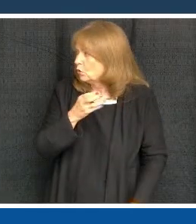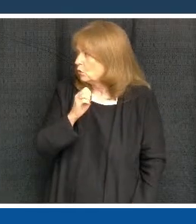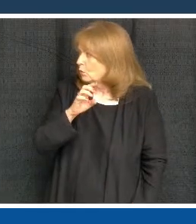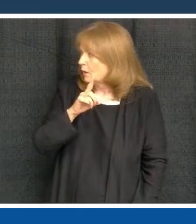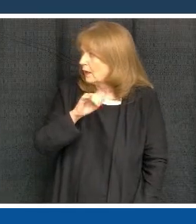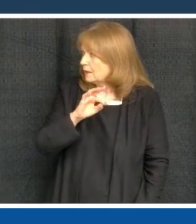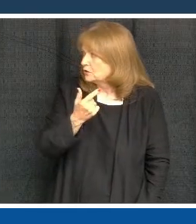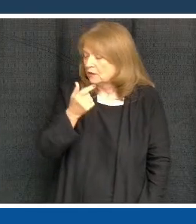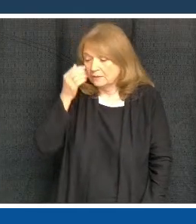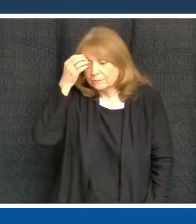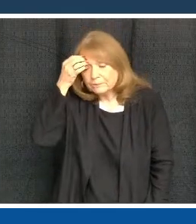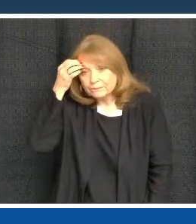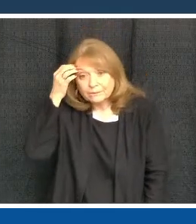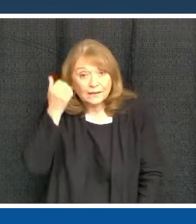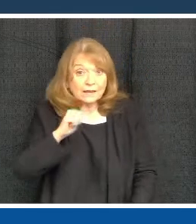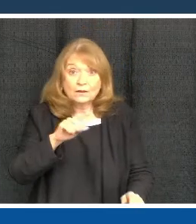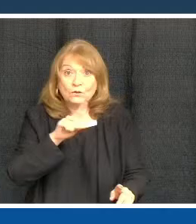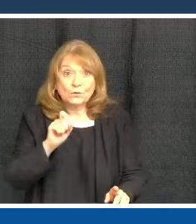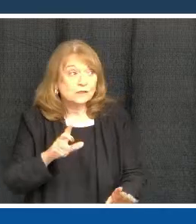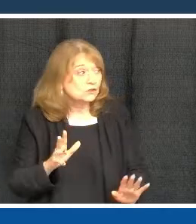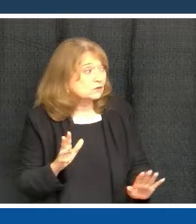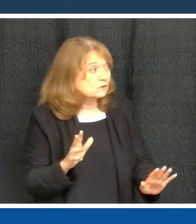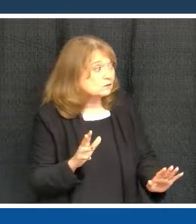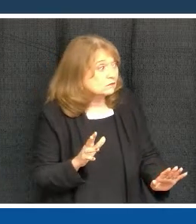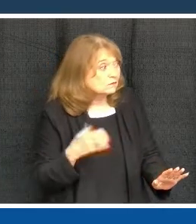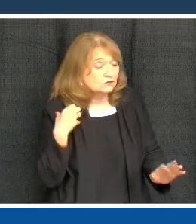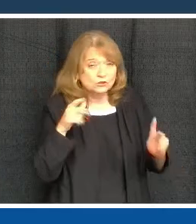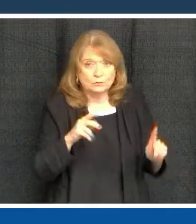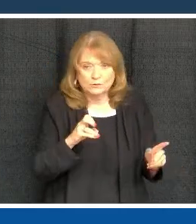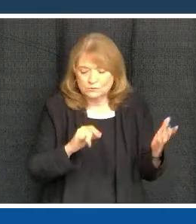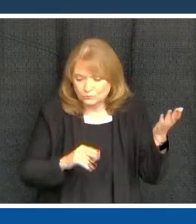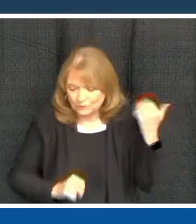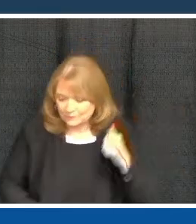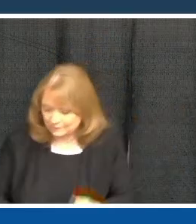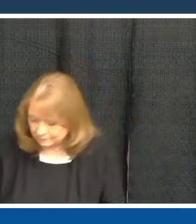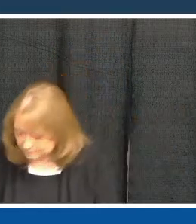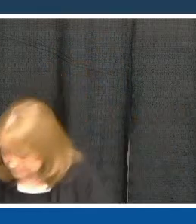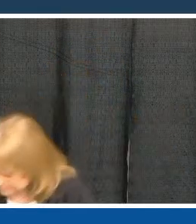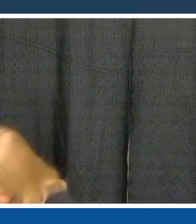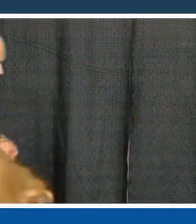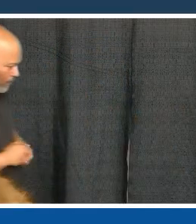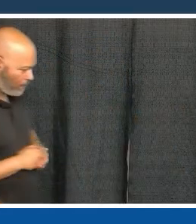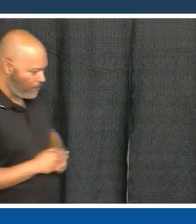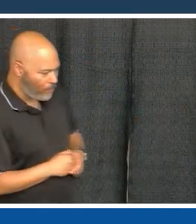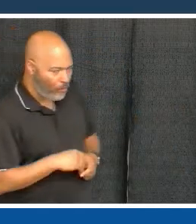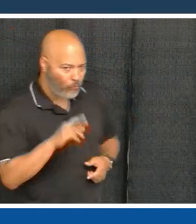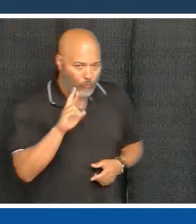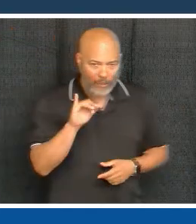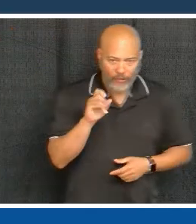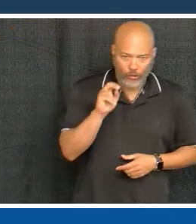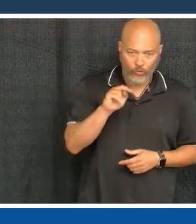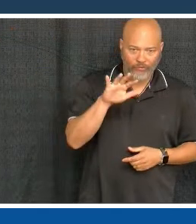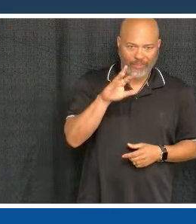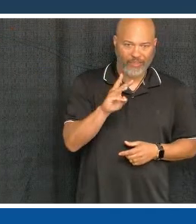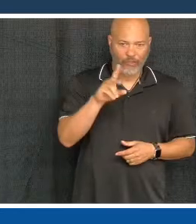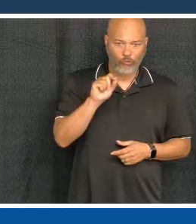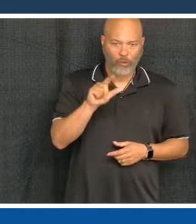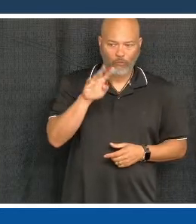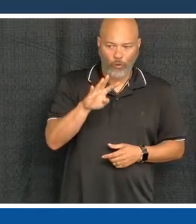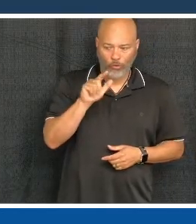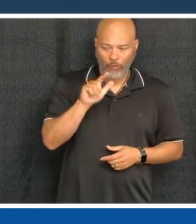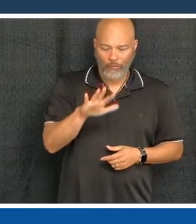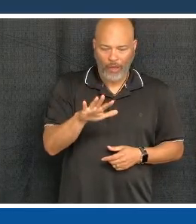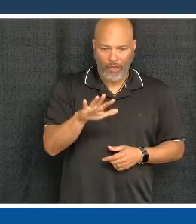this resolution? Chairman Streetman. Resolution 56,